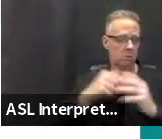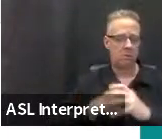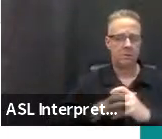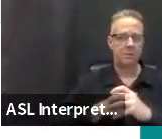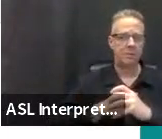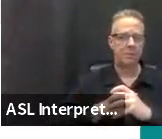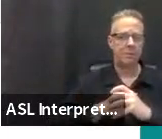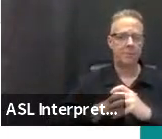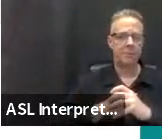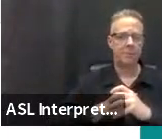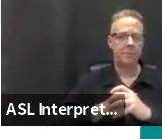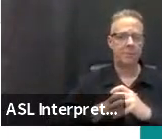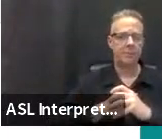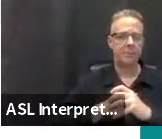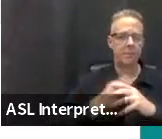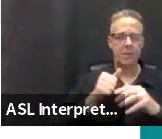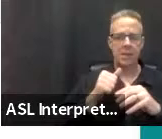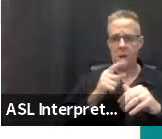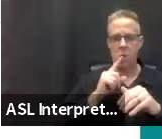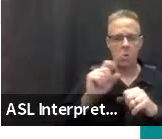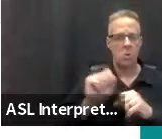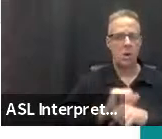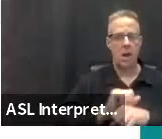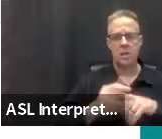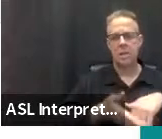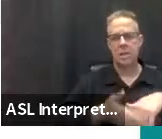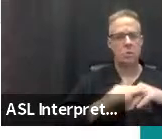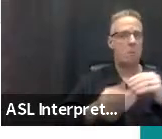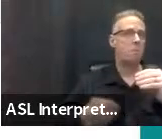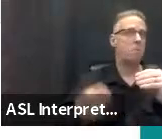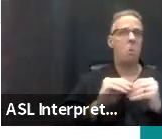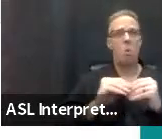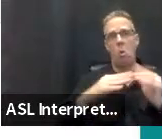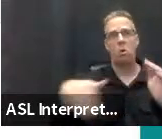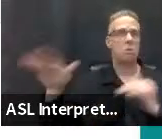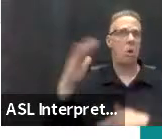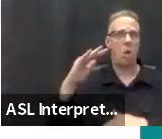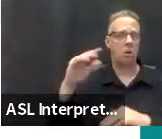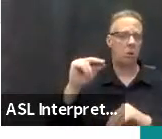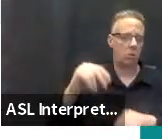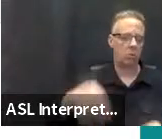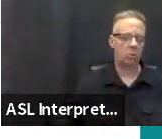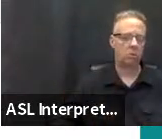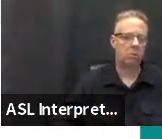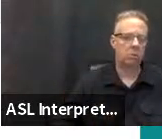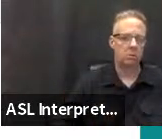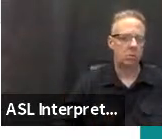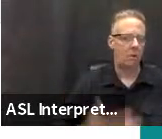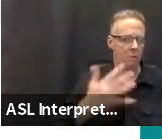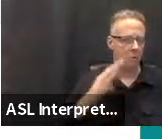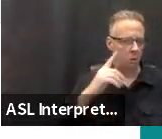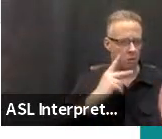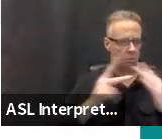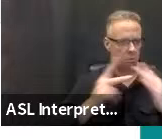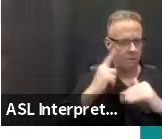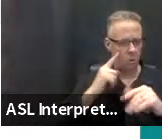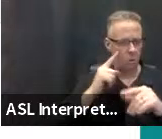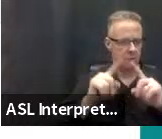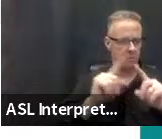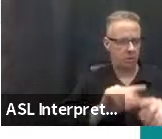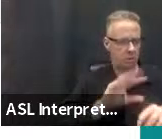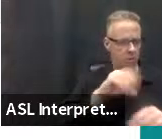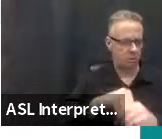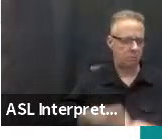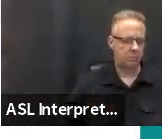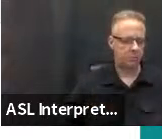doesn't increase the depth of the structure to have that underneath. Thanks, Casey. So there's a couple